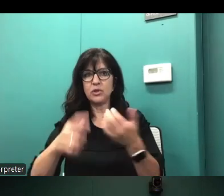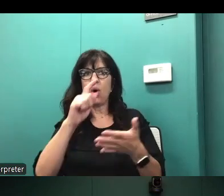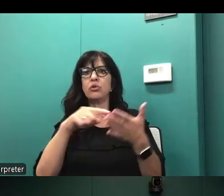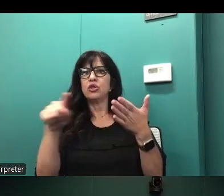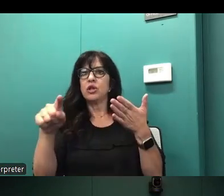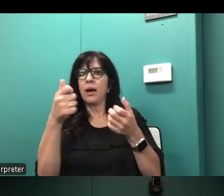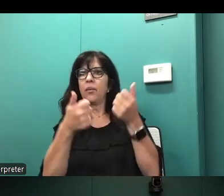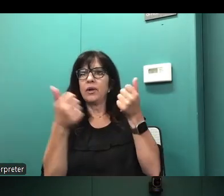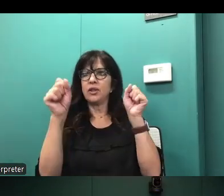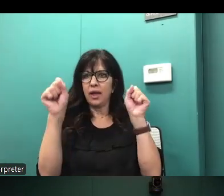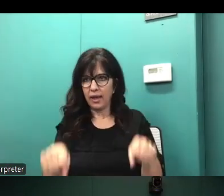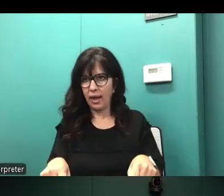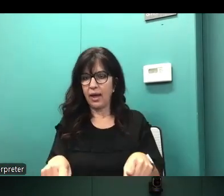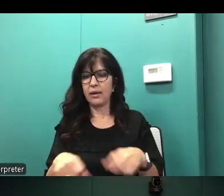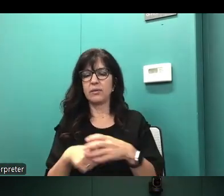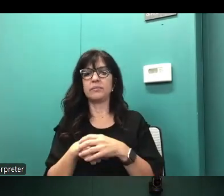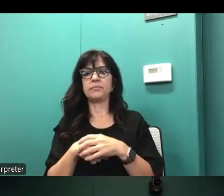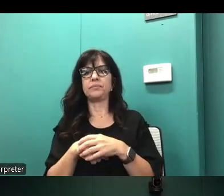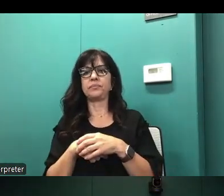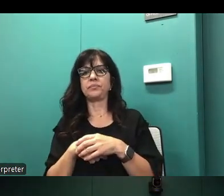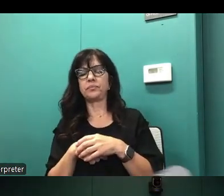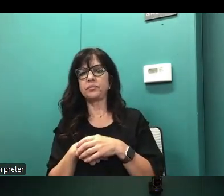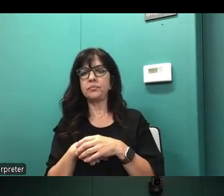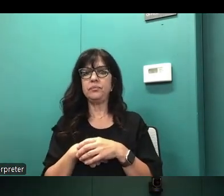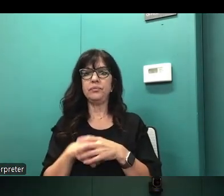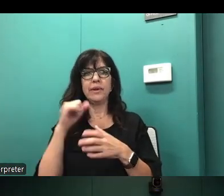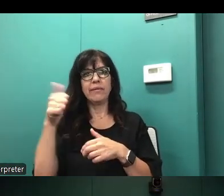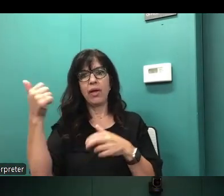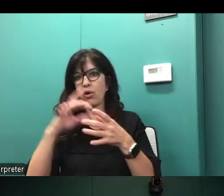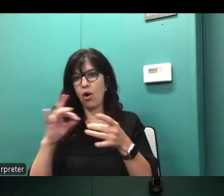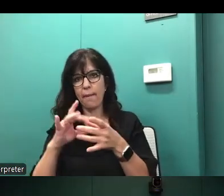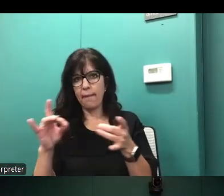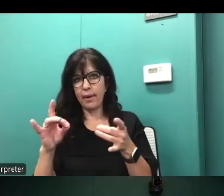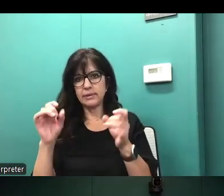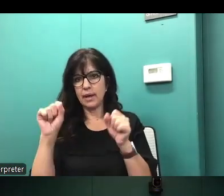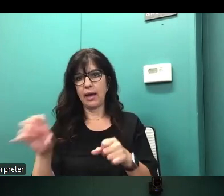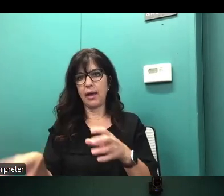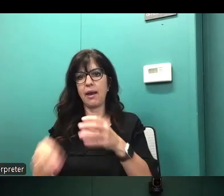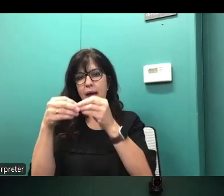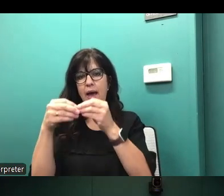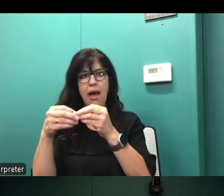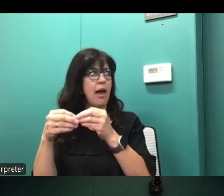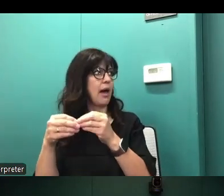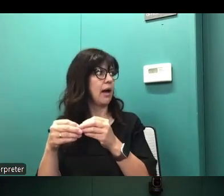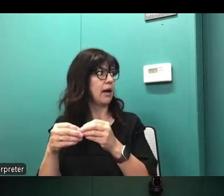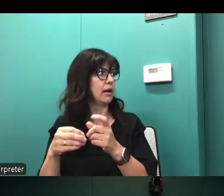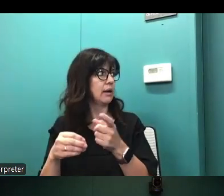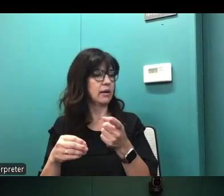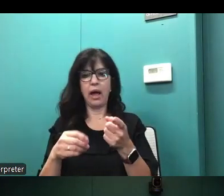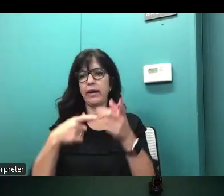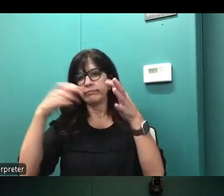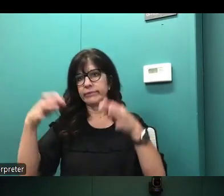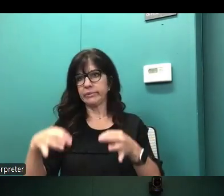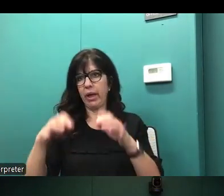ones they could do. And then if there's other comments, I can put that in at that time. So like, note, this was the